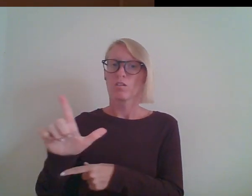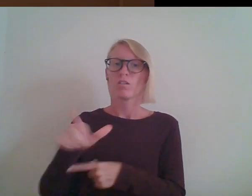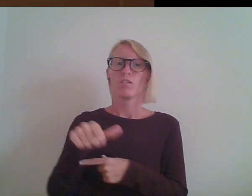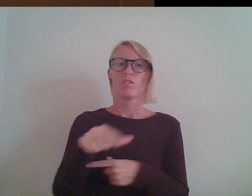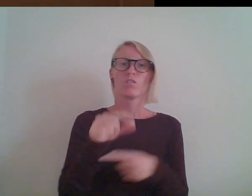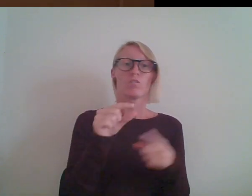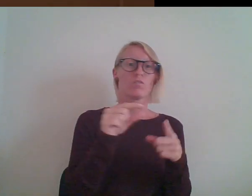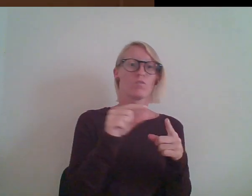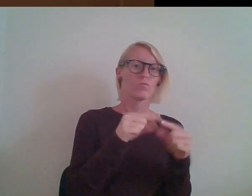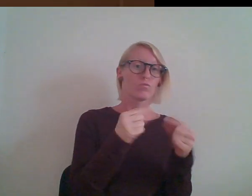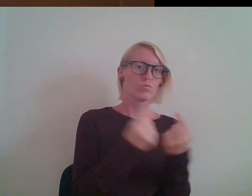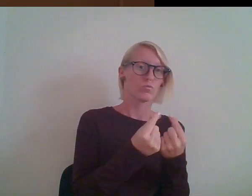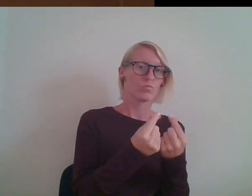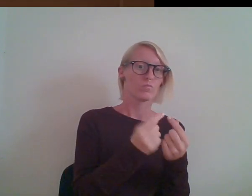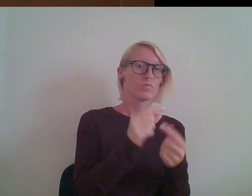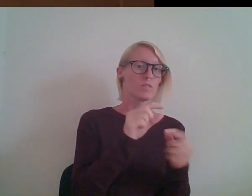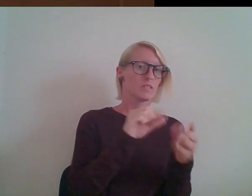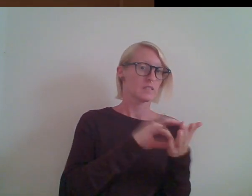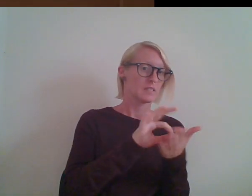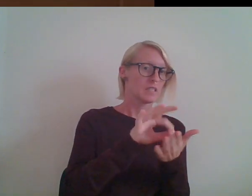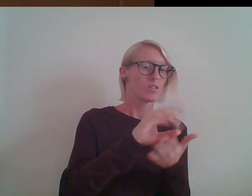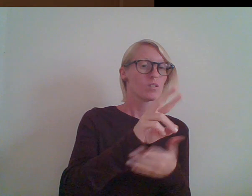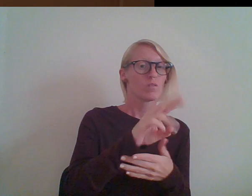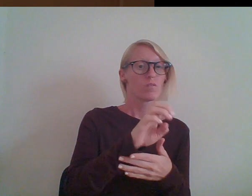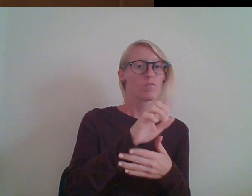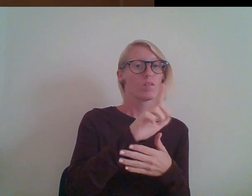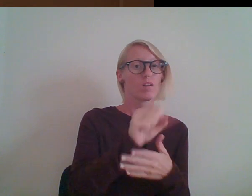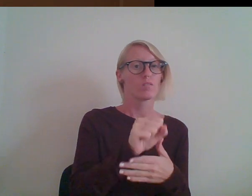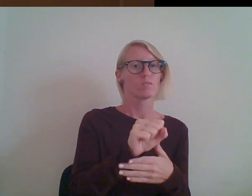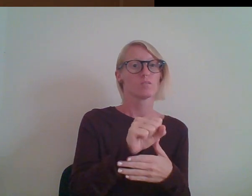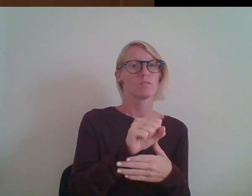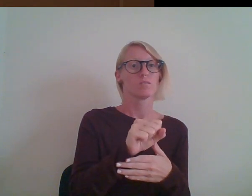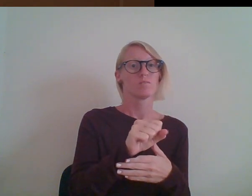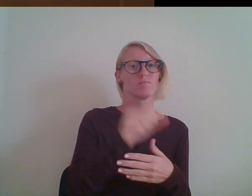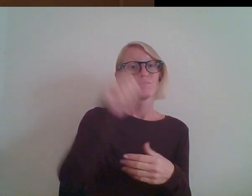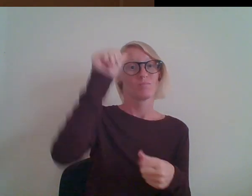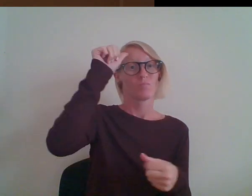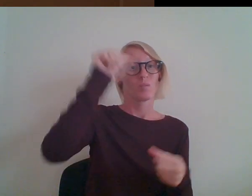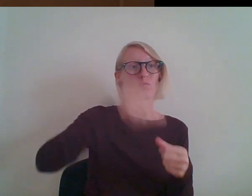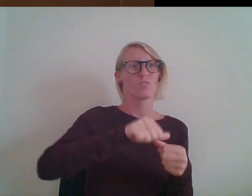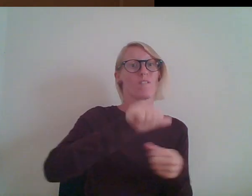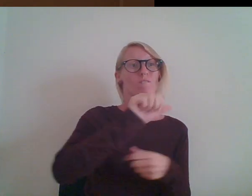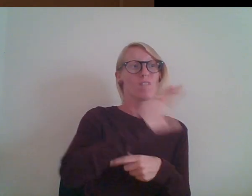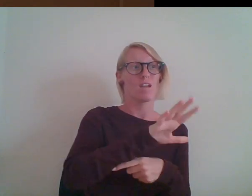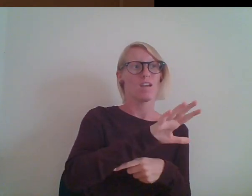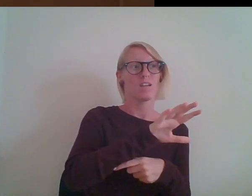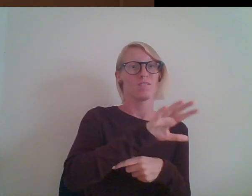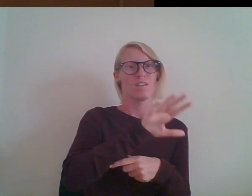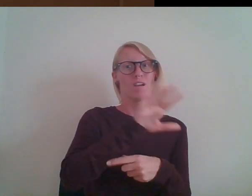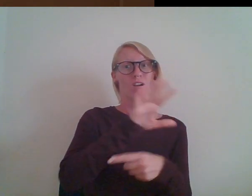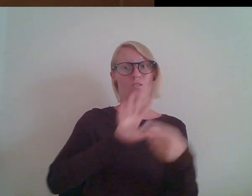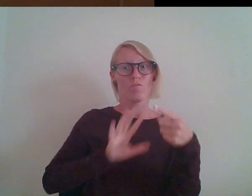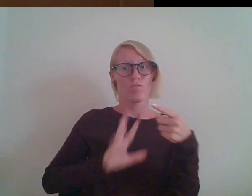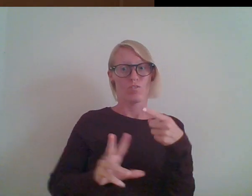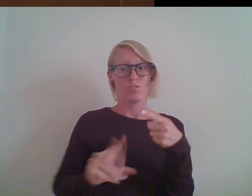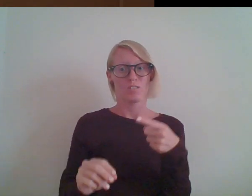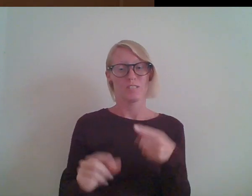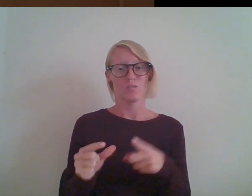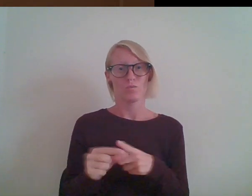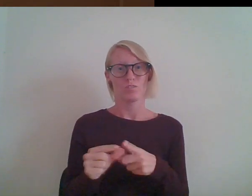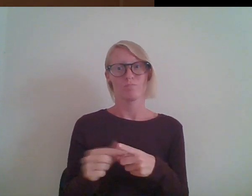counting vowels, on average, remembers 5 out of about 30 words. Time and time